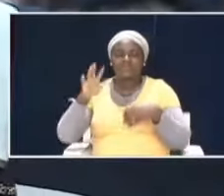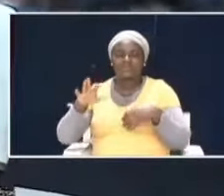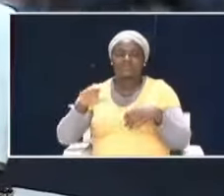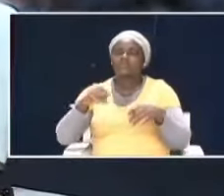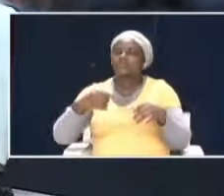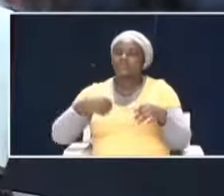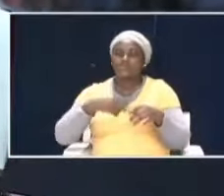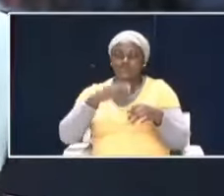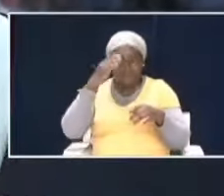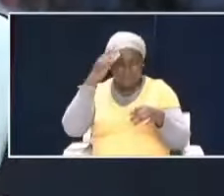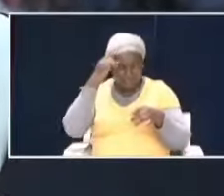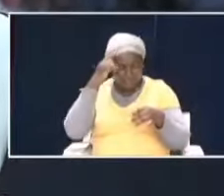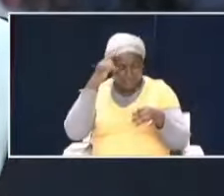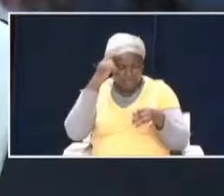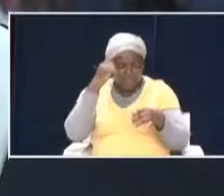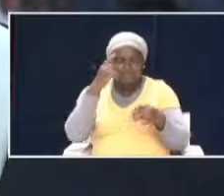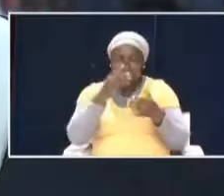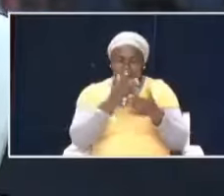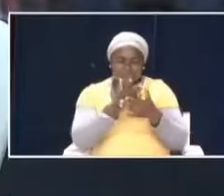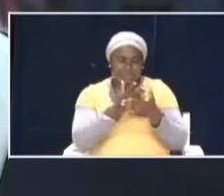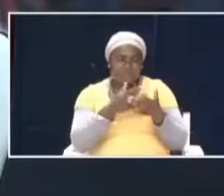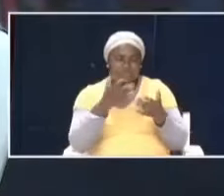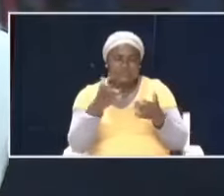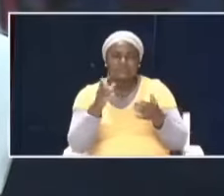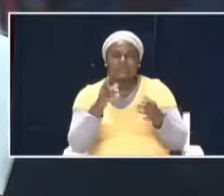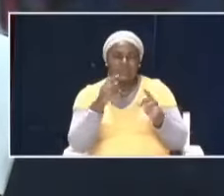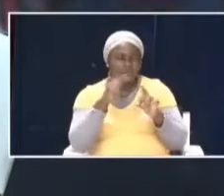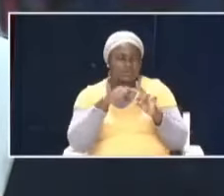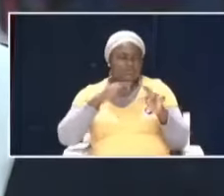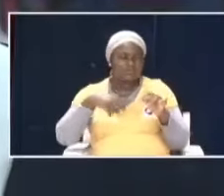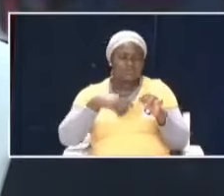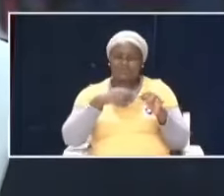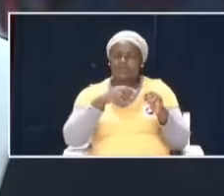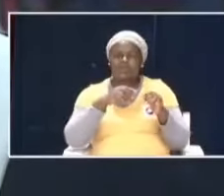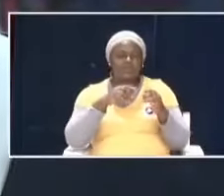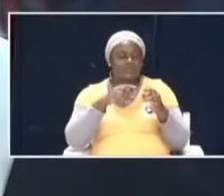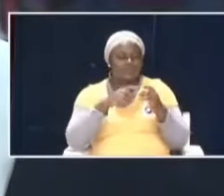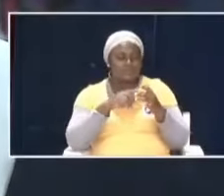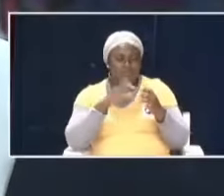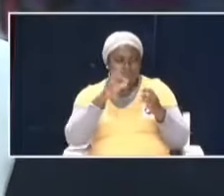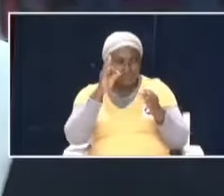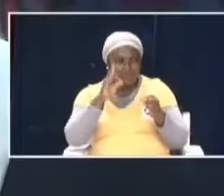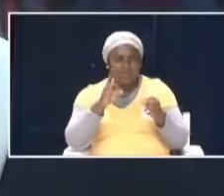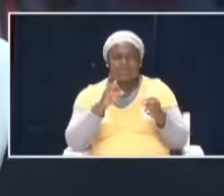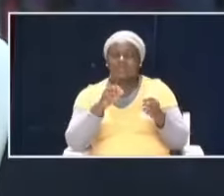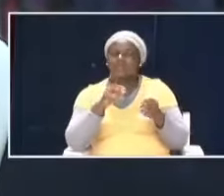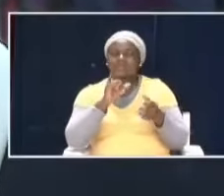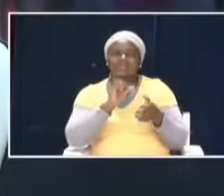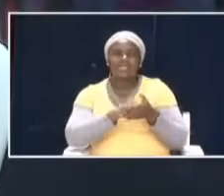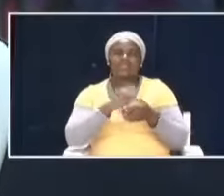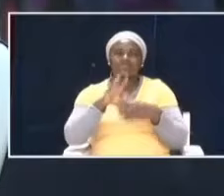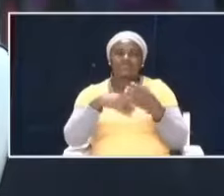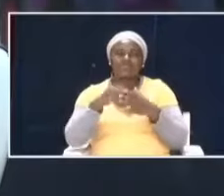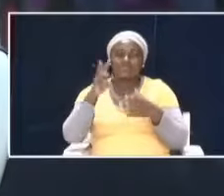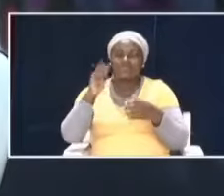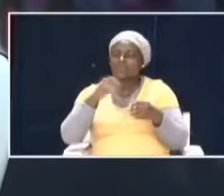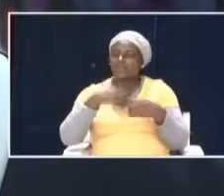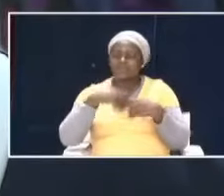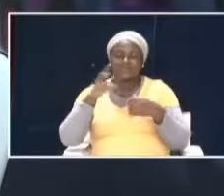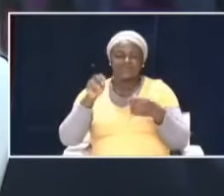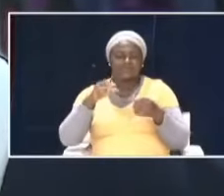small thing until we discovered that all of them had no child. And it came to a state that the first one